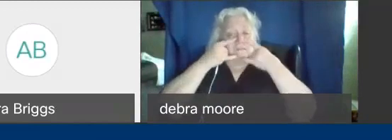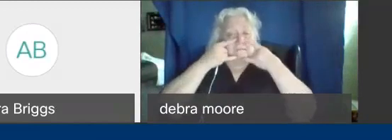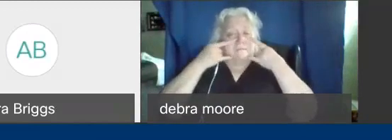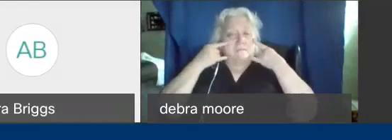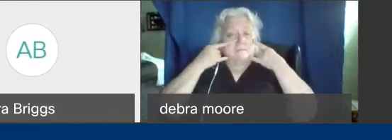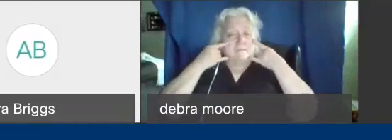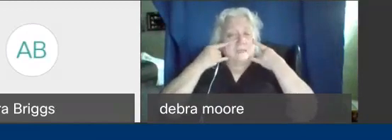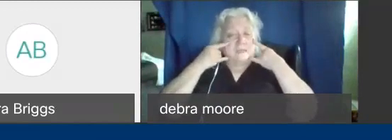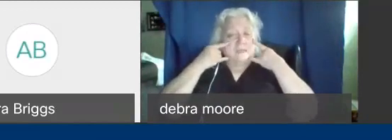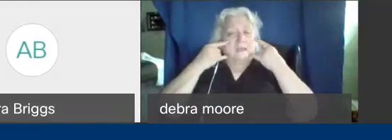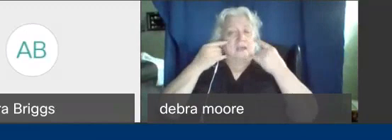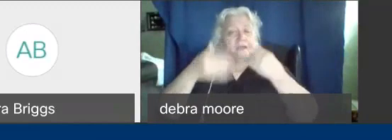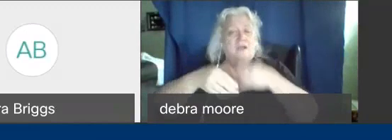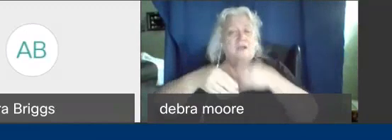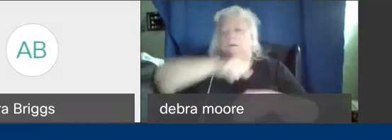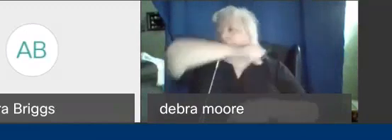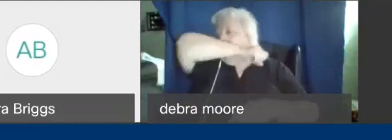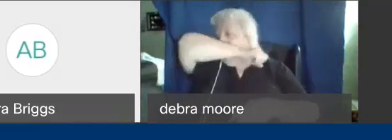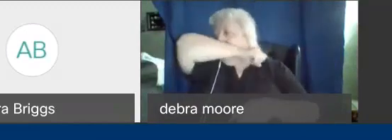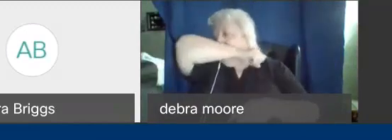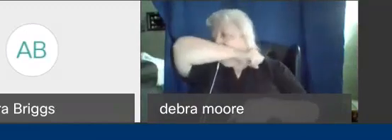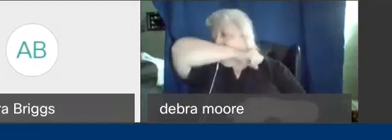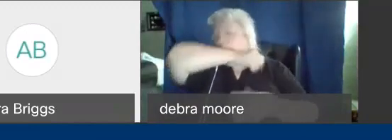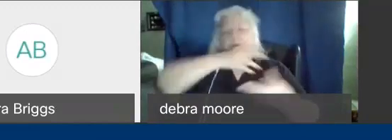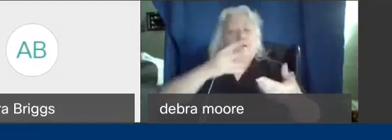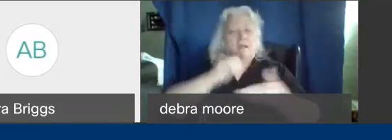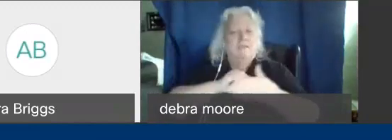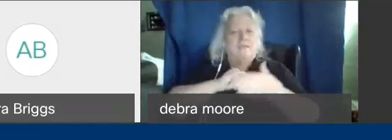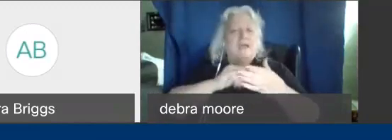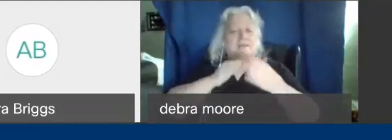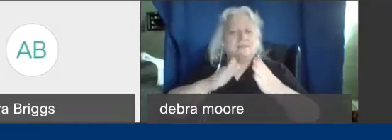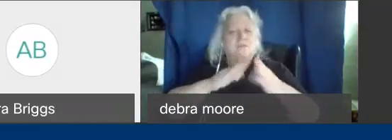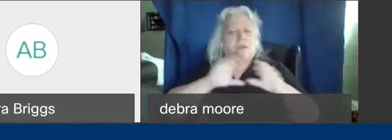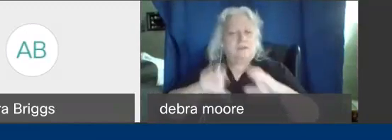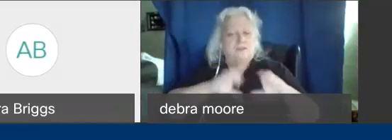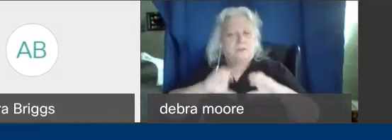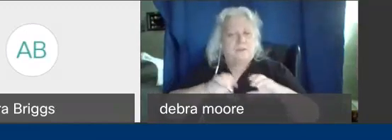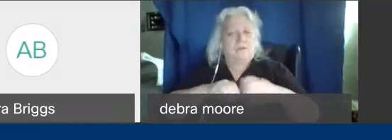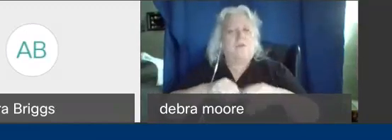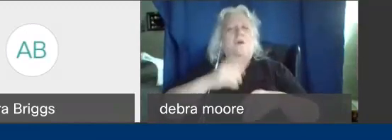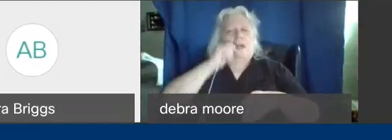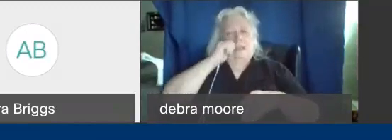and sneezes, stay 6 feet apart from people if you are in public,